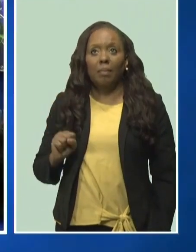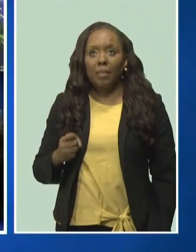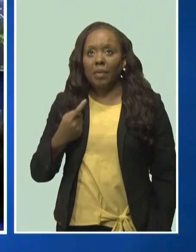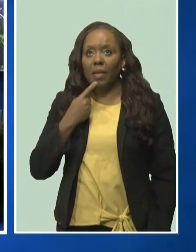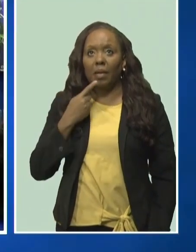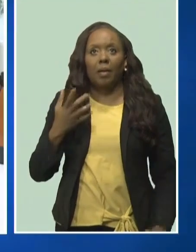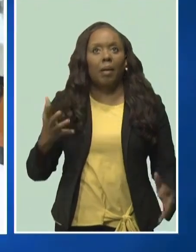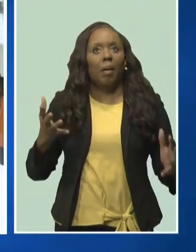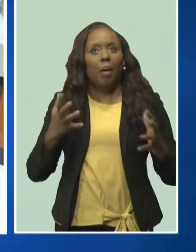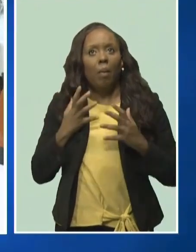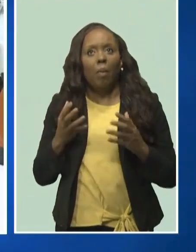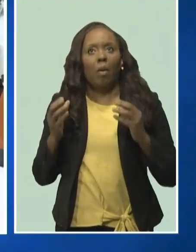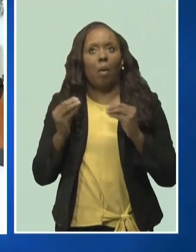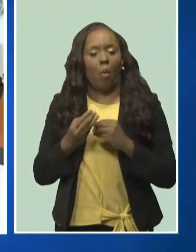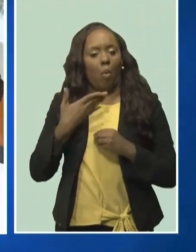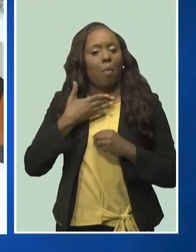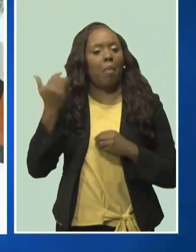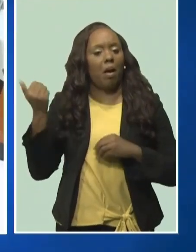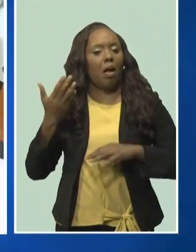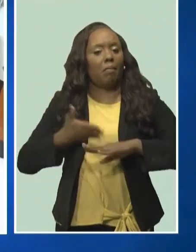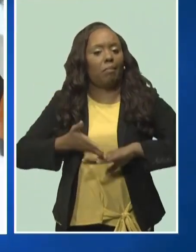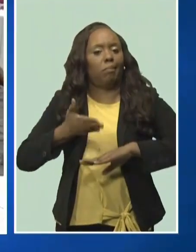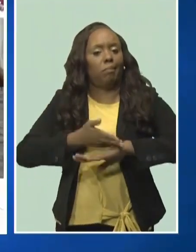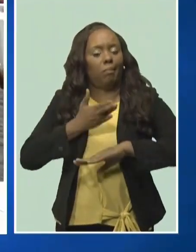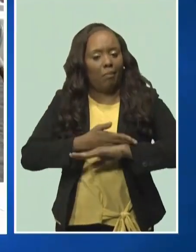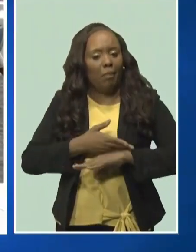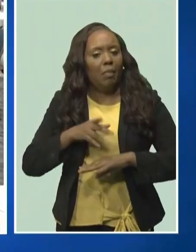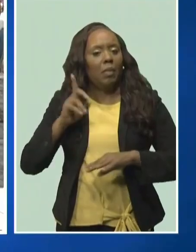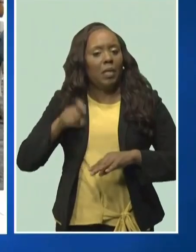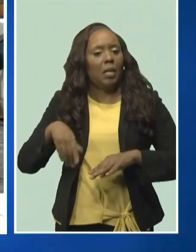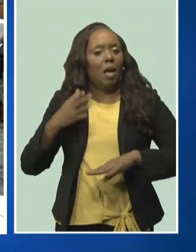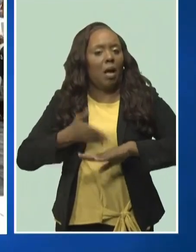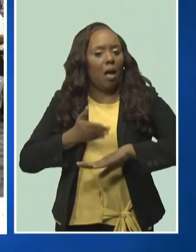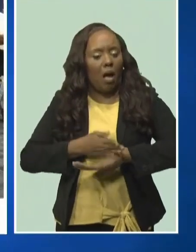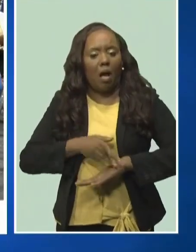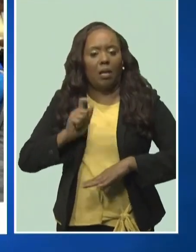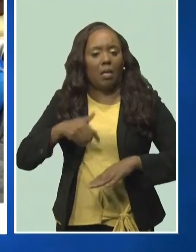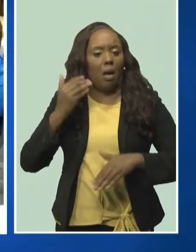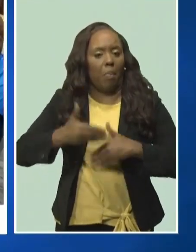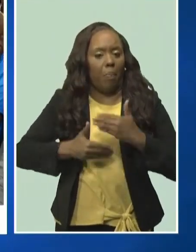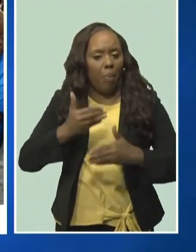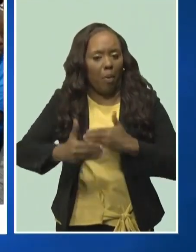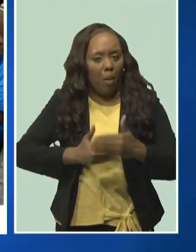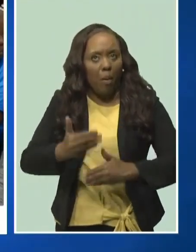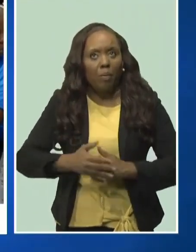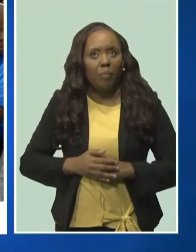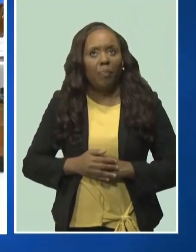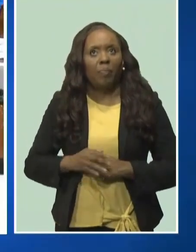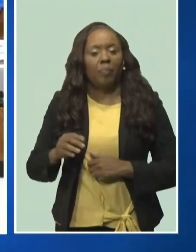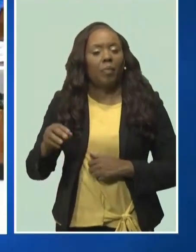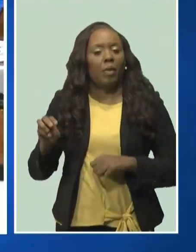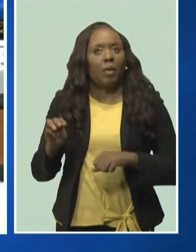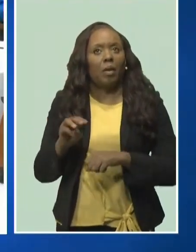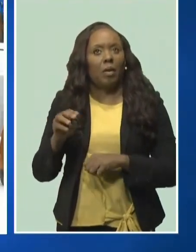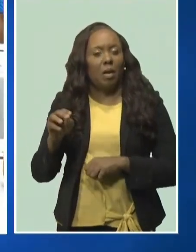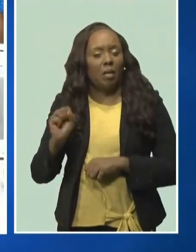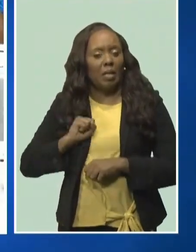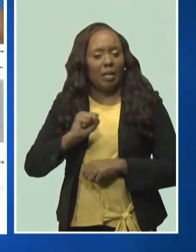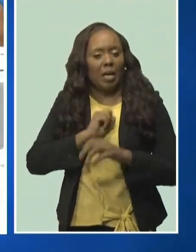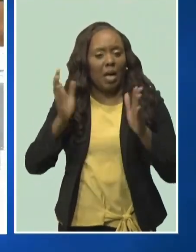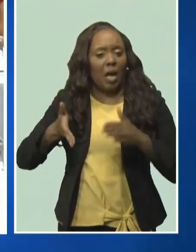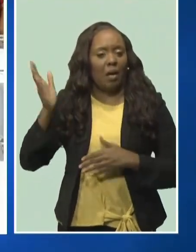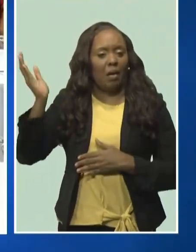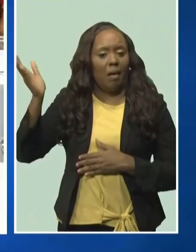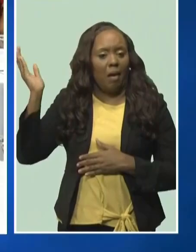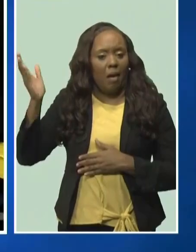ministry the pace of processing must pick up. She spoke to the matter during her address at the Institute of Chartered Accountants conference